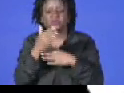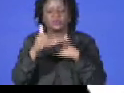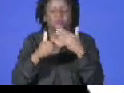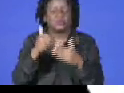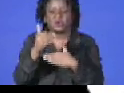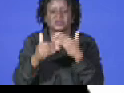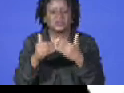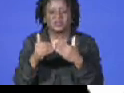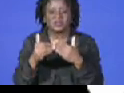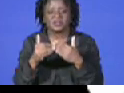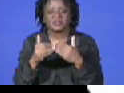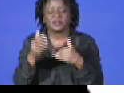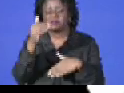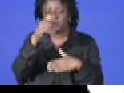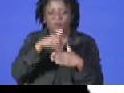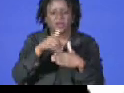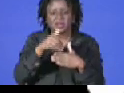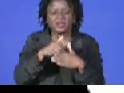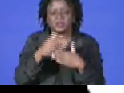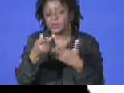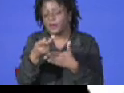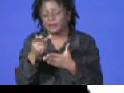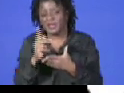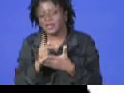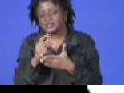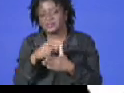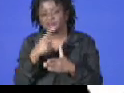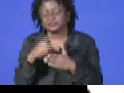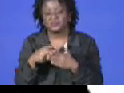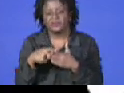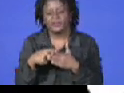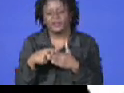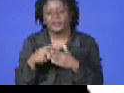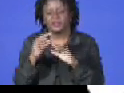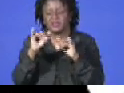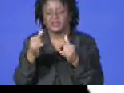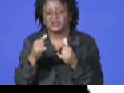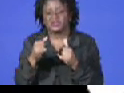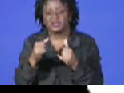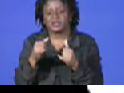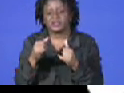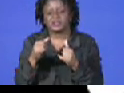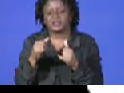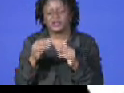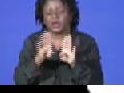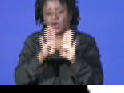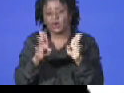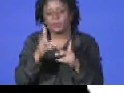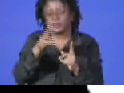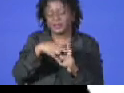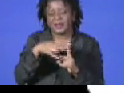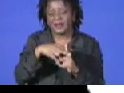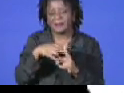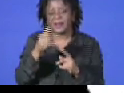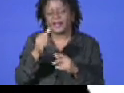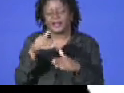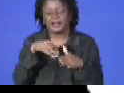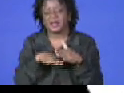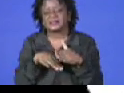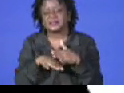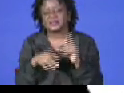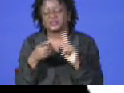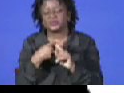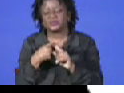going into a page and then they just hit the app and the access to